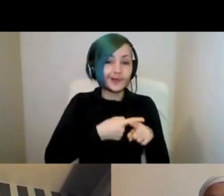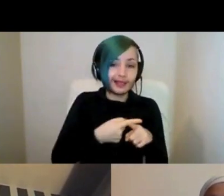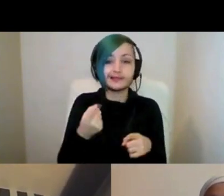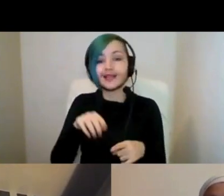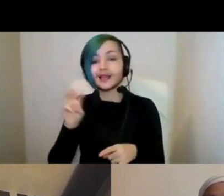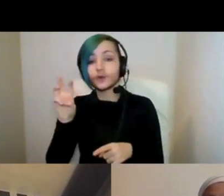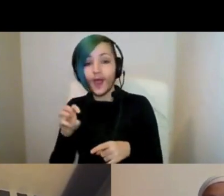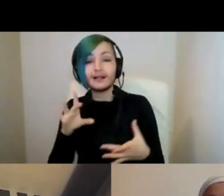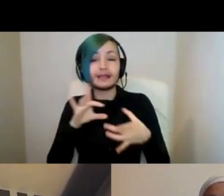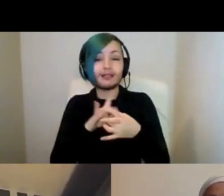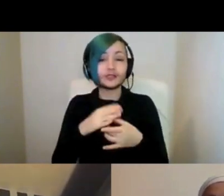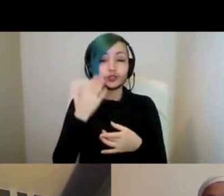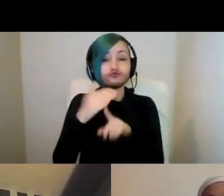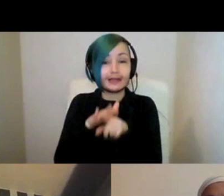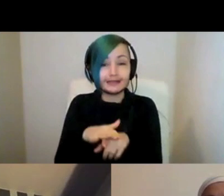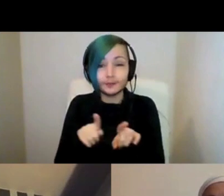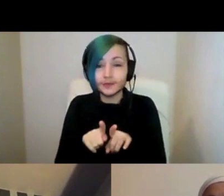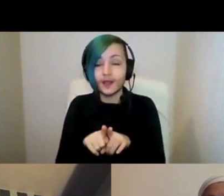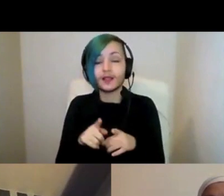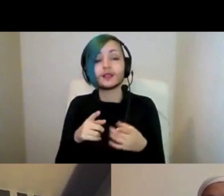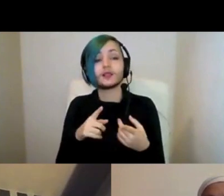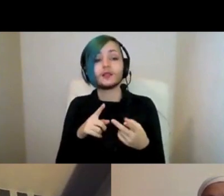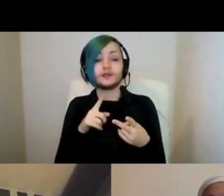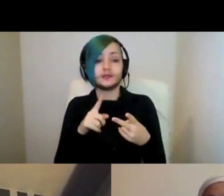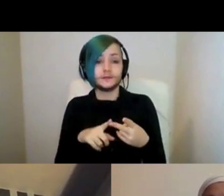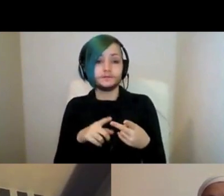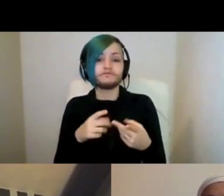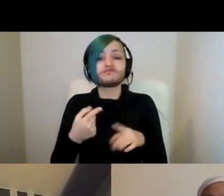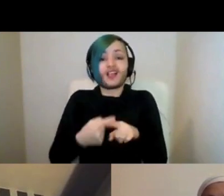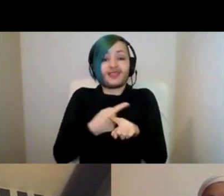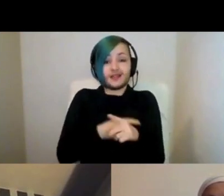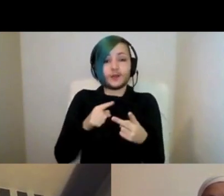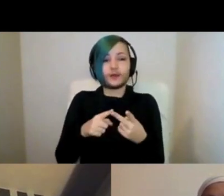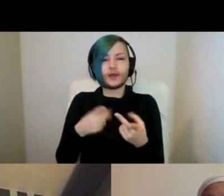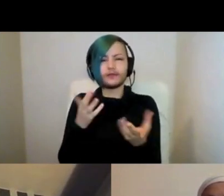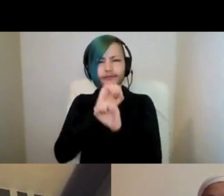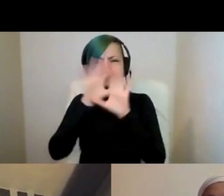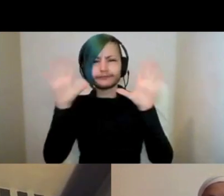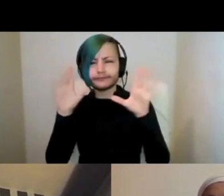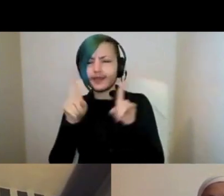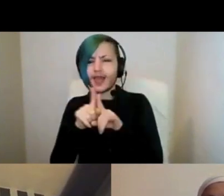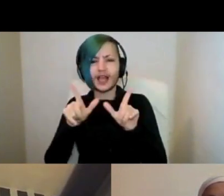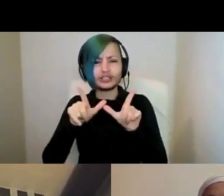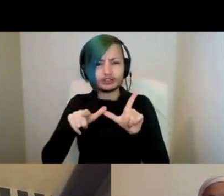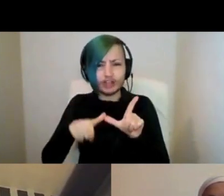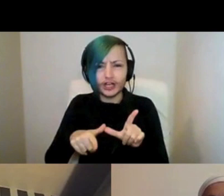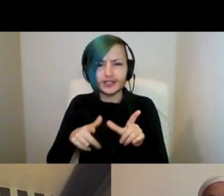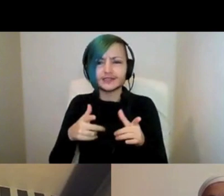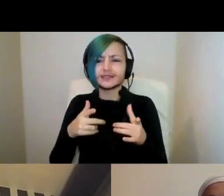racism. And last week we were kind of reimagining sector speak, like